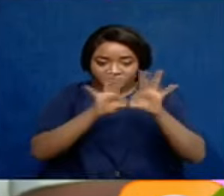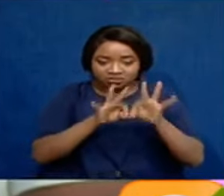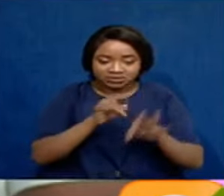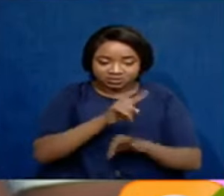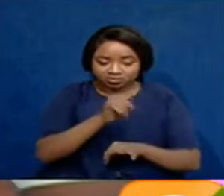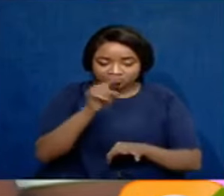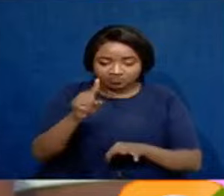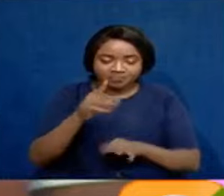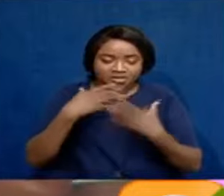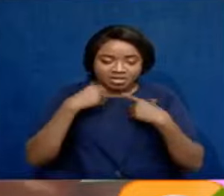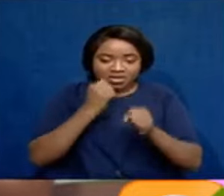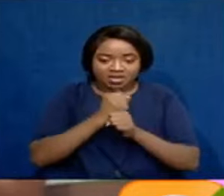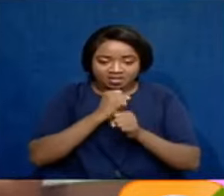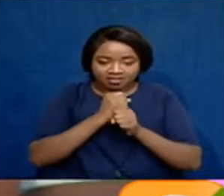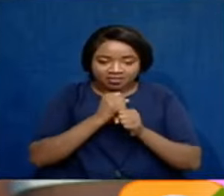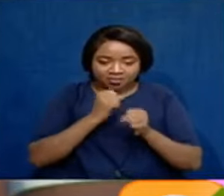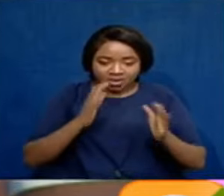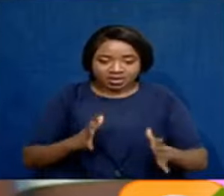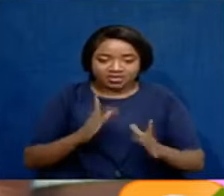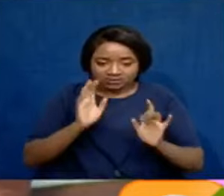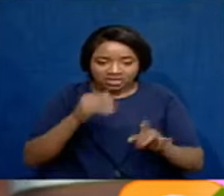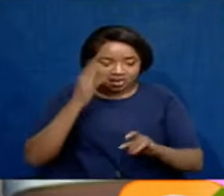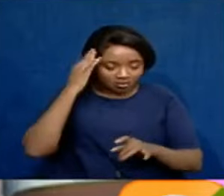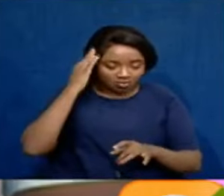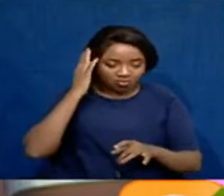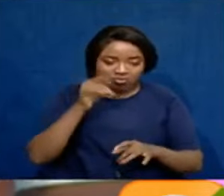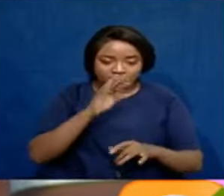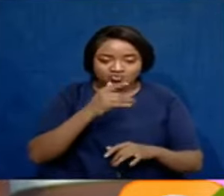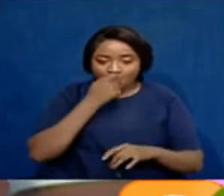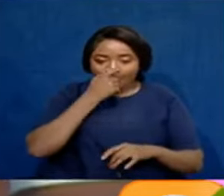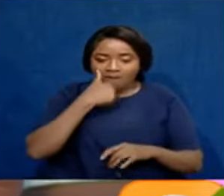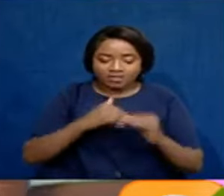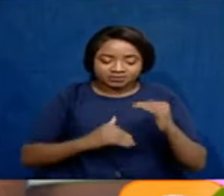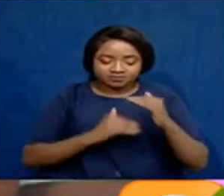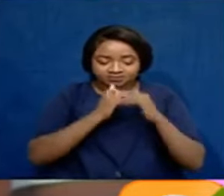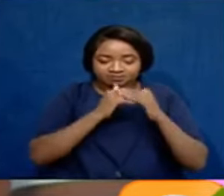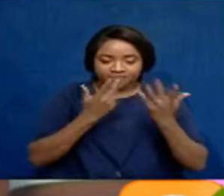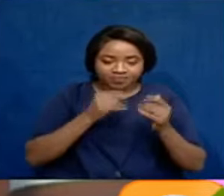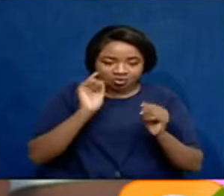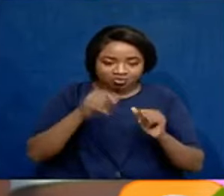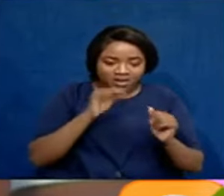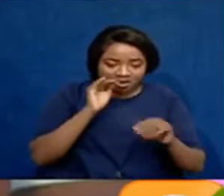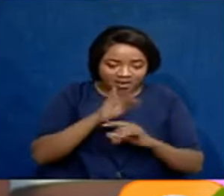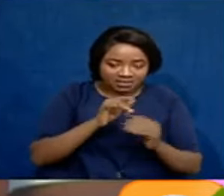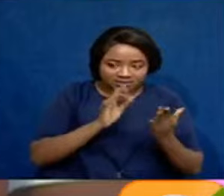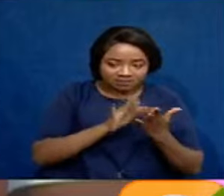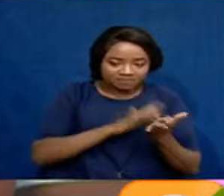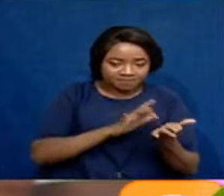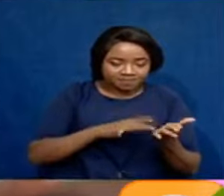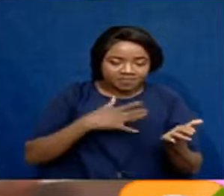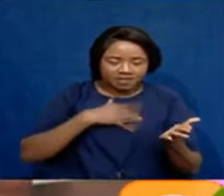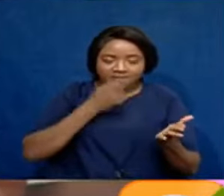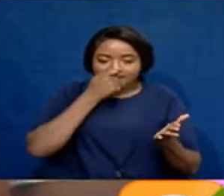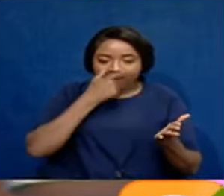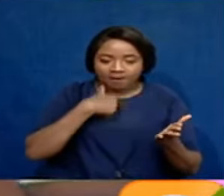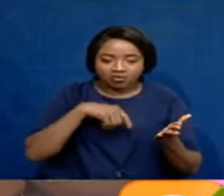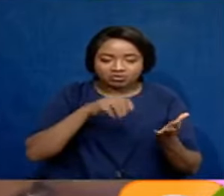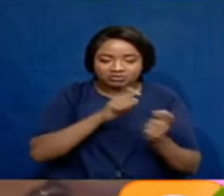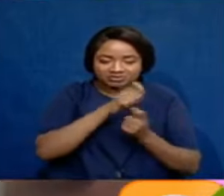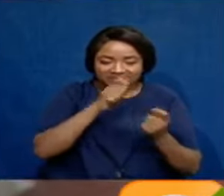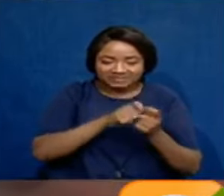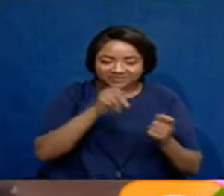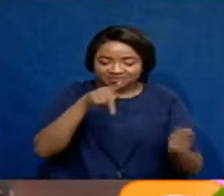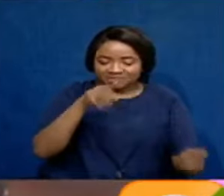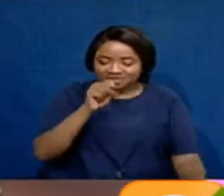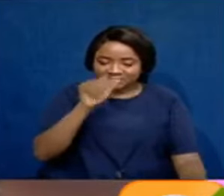cutoff. You can take your age, put it in a calculator and ask, what is my age-specific PSA? What should